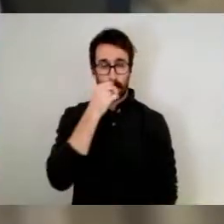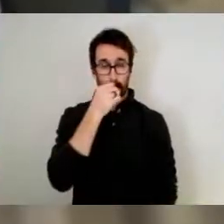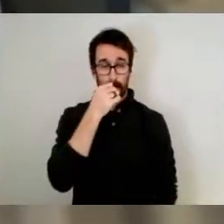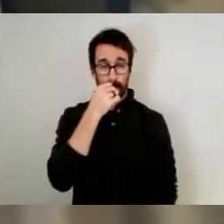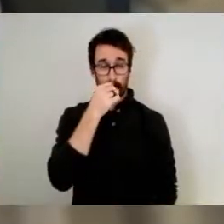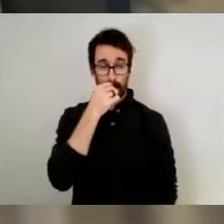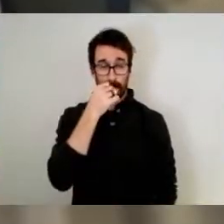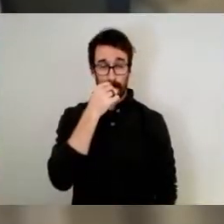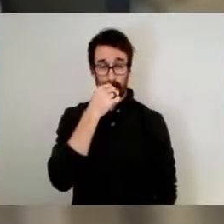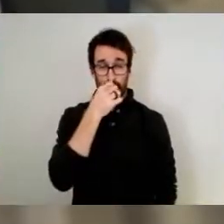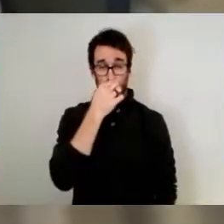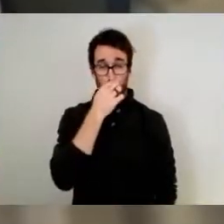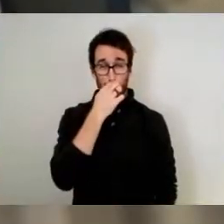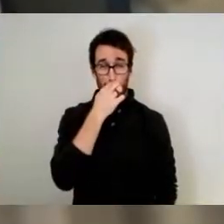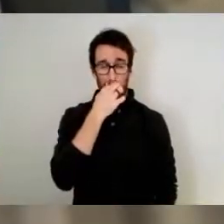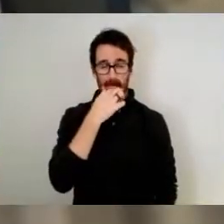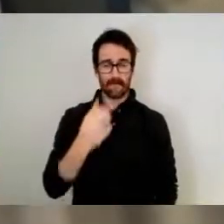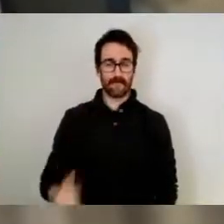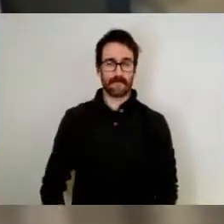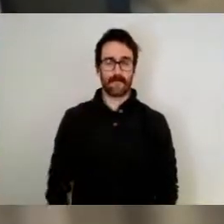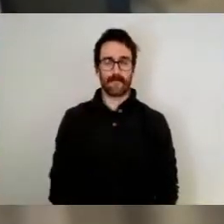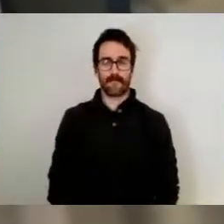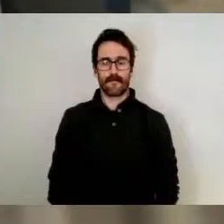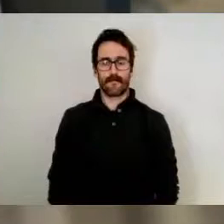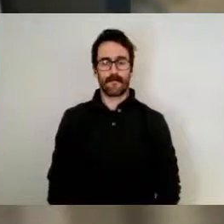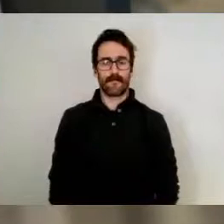Thank you for the question.